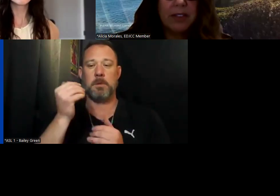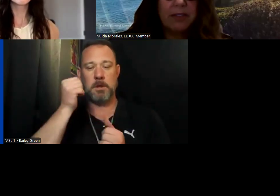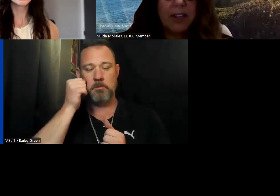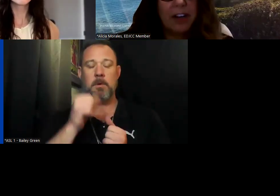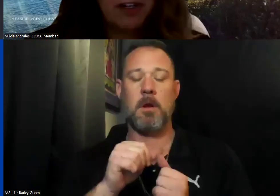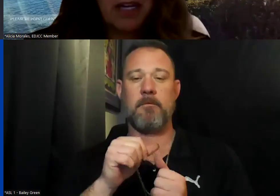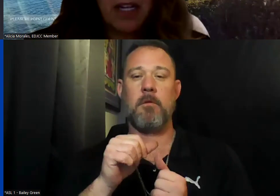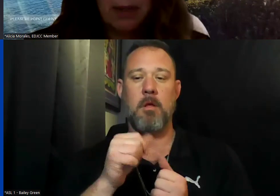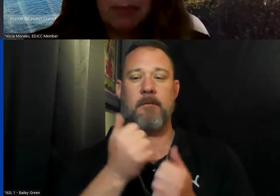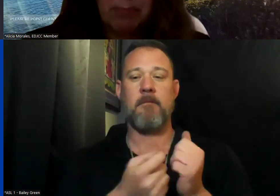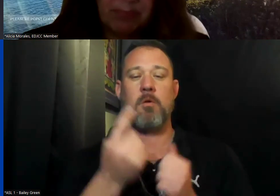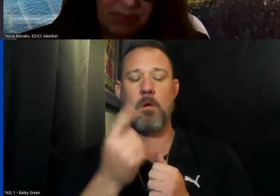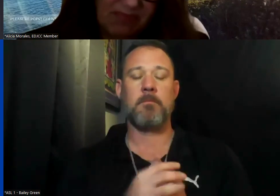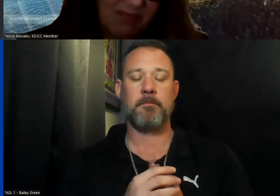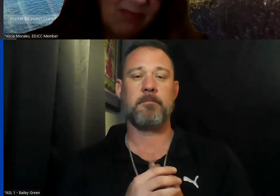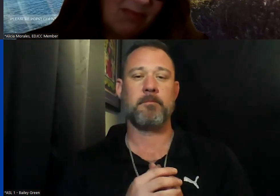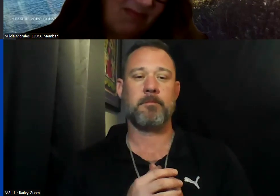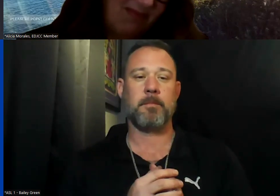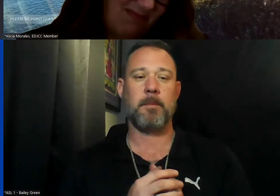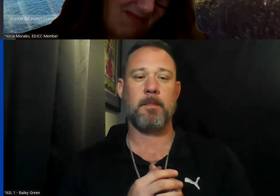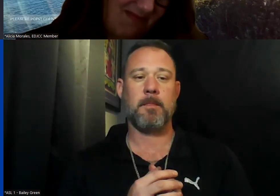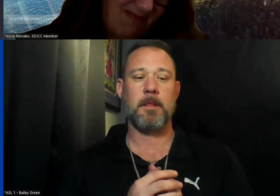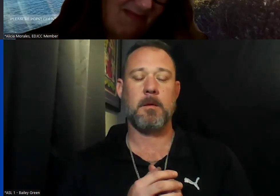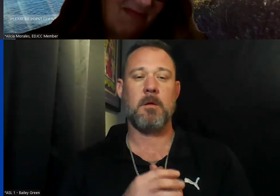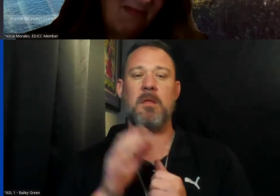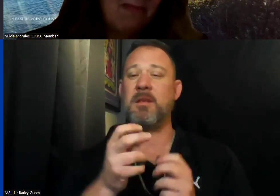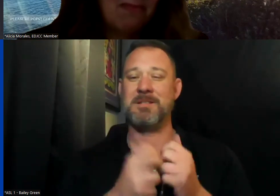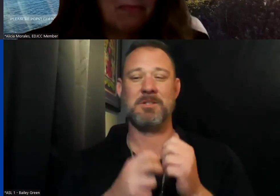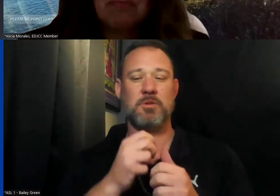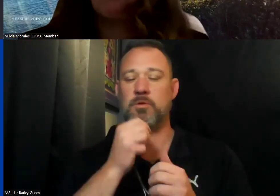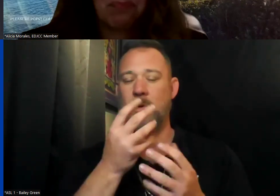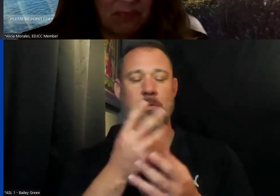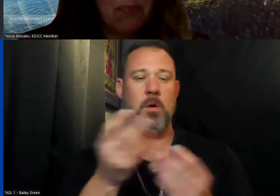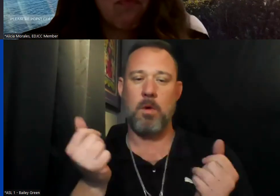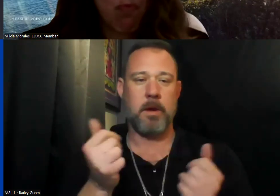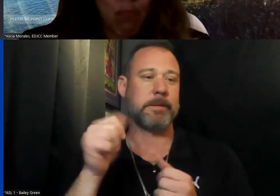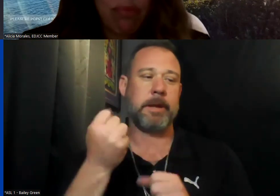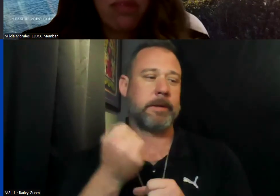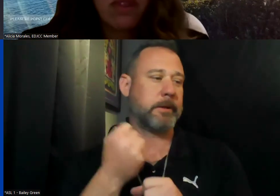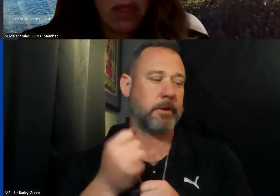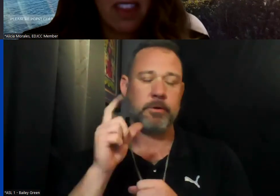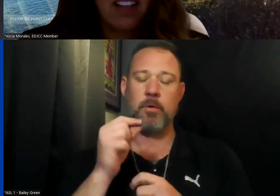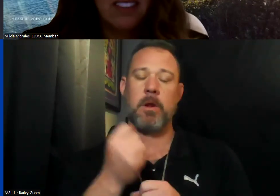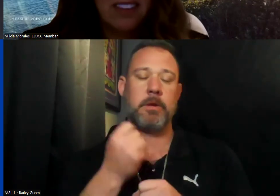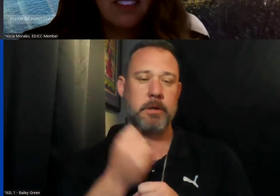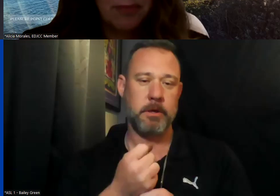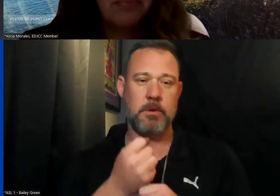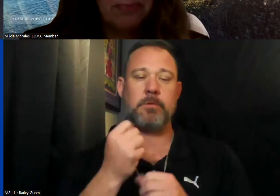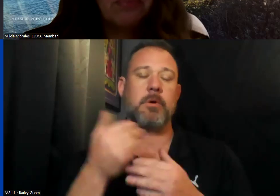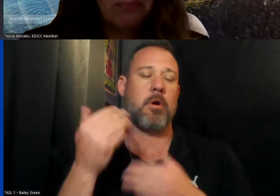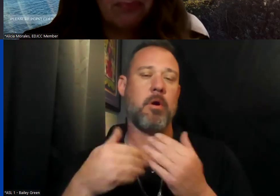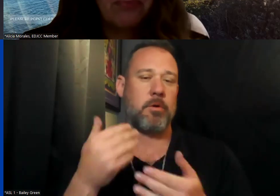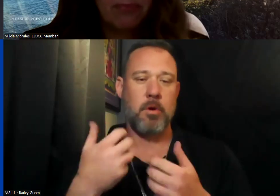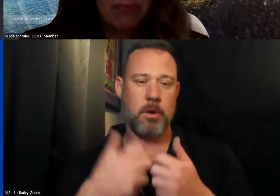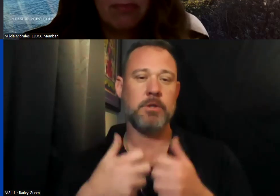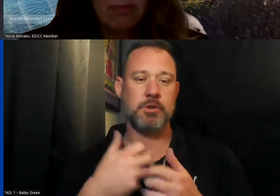needs of everybody. I love that. Yeah, these issues aren't going to go away, right? Like 10 years from now, 20 years, it's kind of ongoing issue. So I